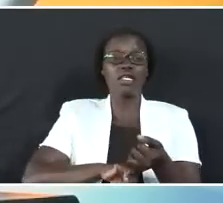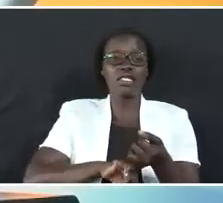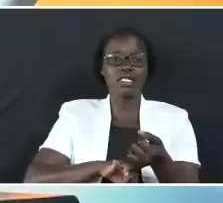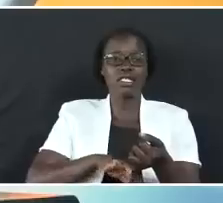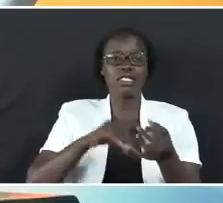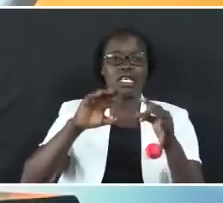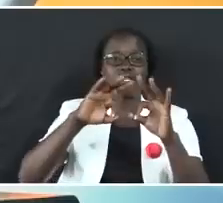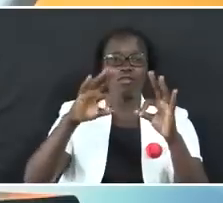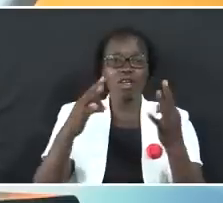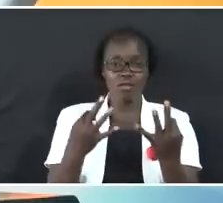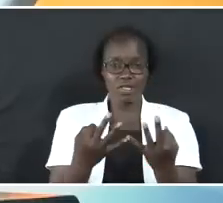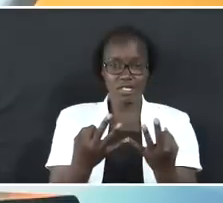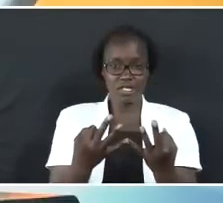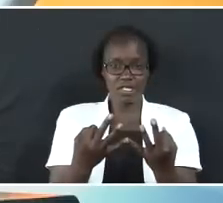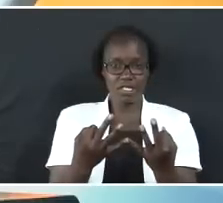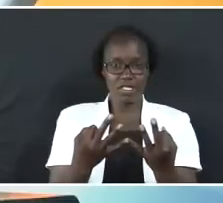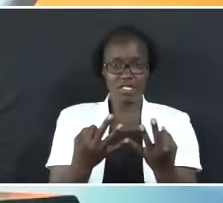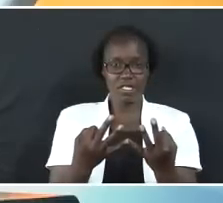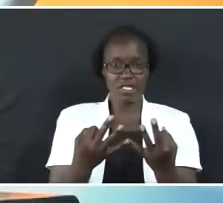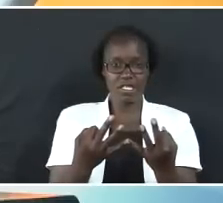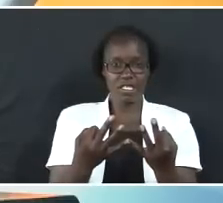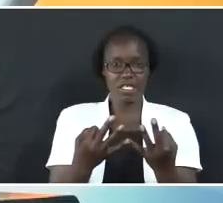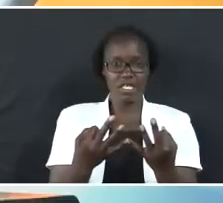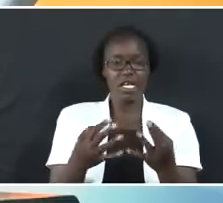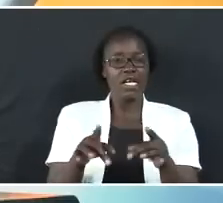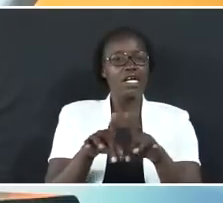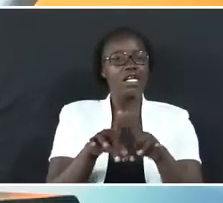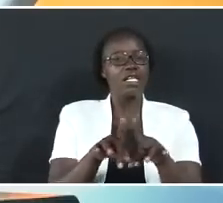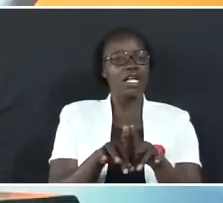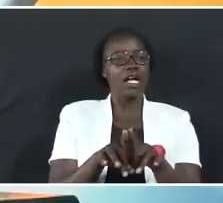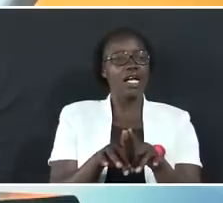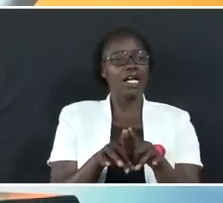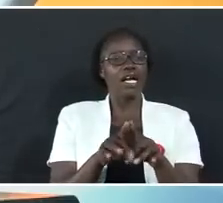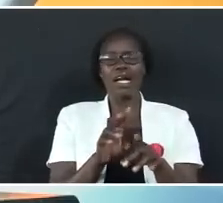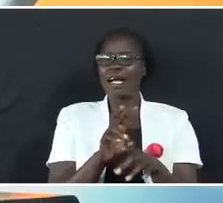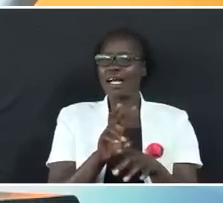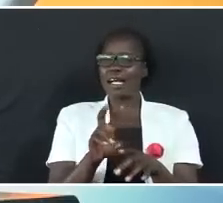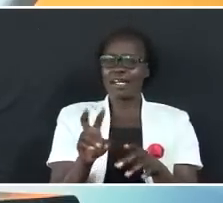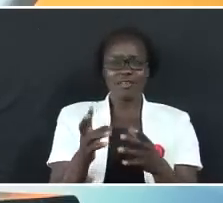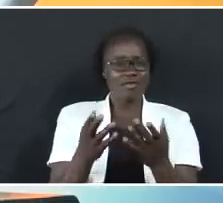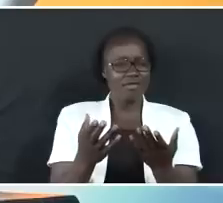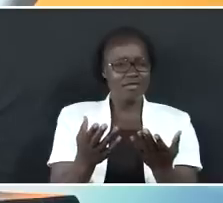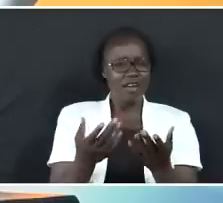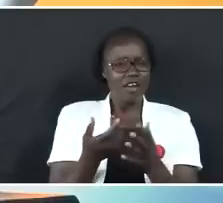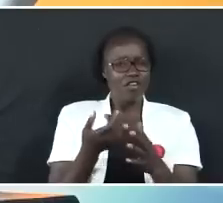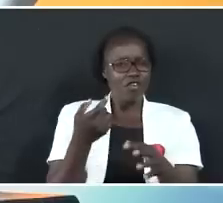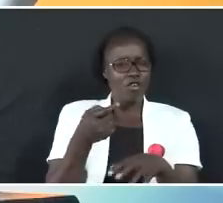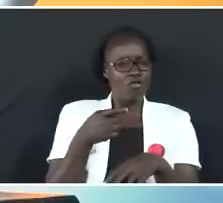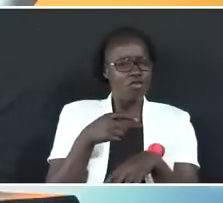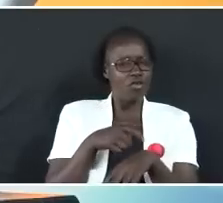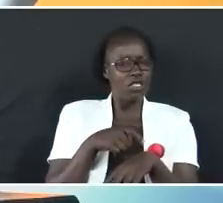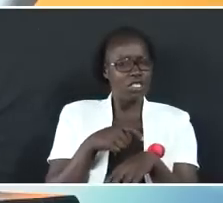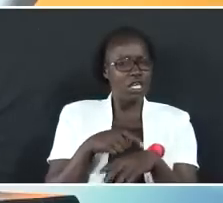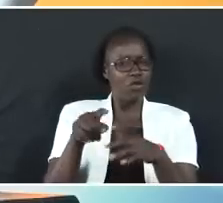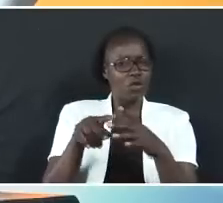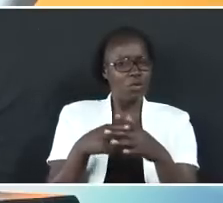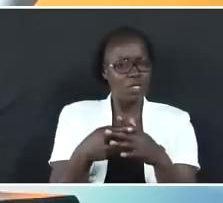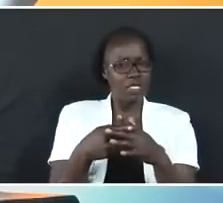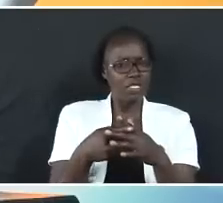and families, like I have indicated from the time we